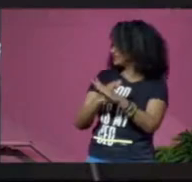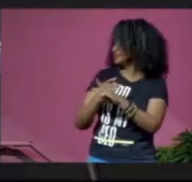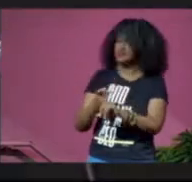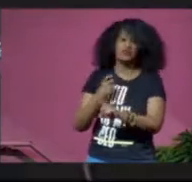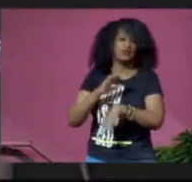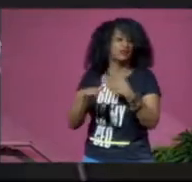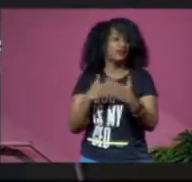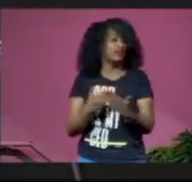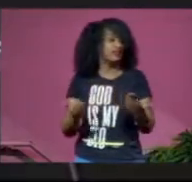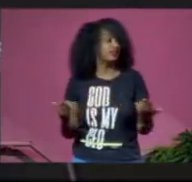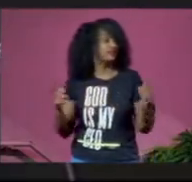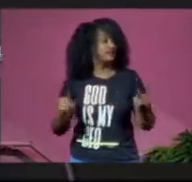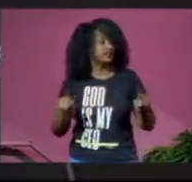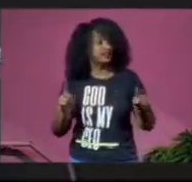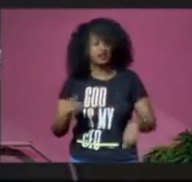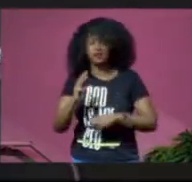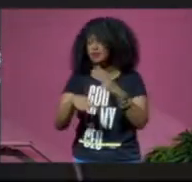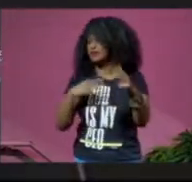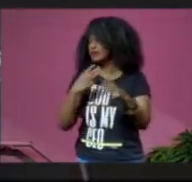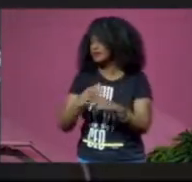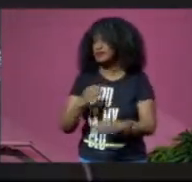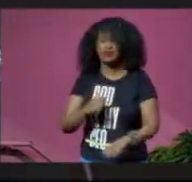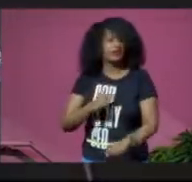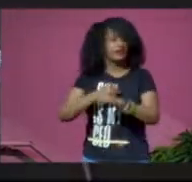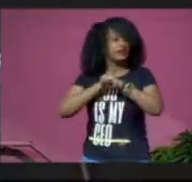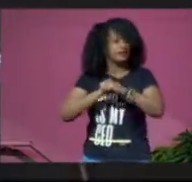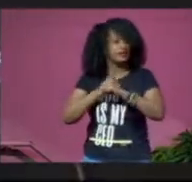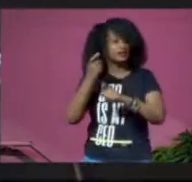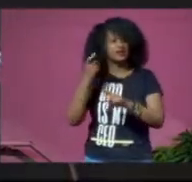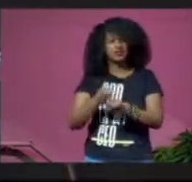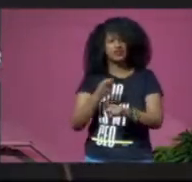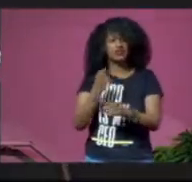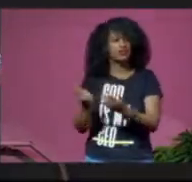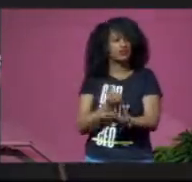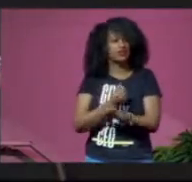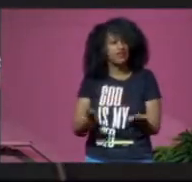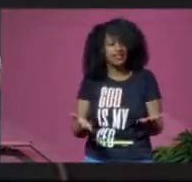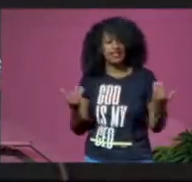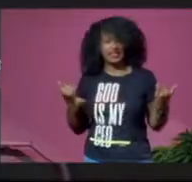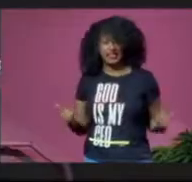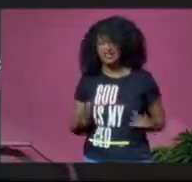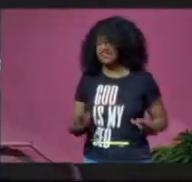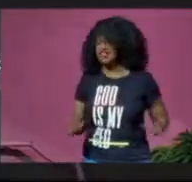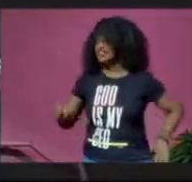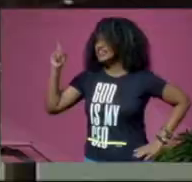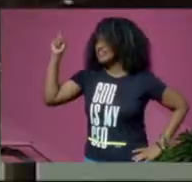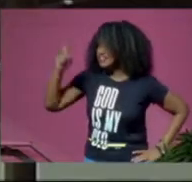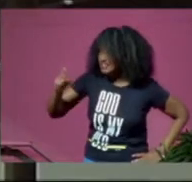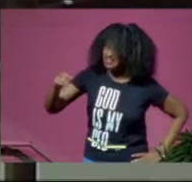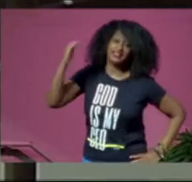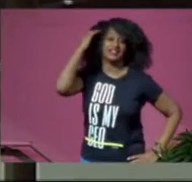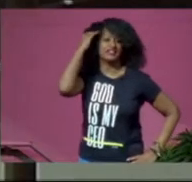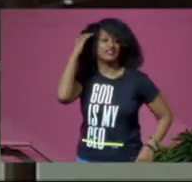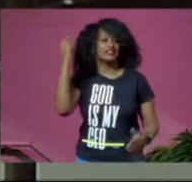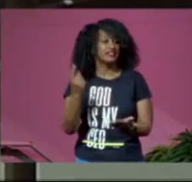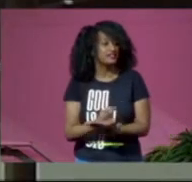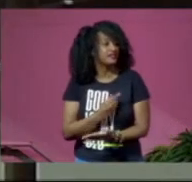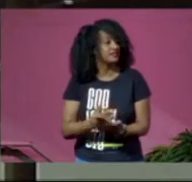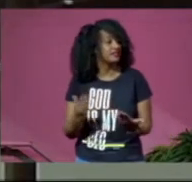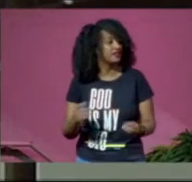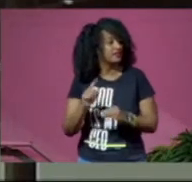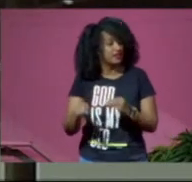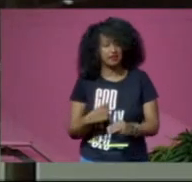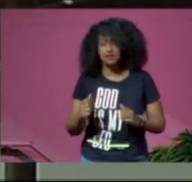going to be able to protect them from everything. No, there are some things that they absolutely need to know, some things about life